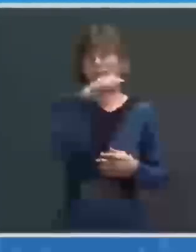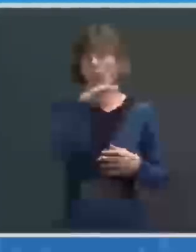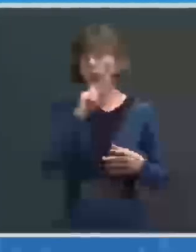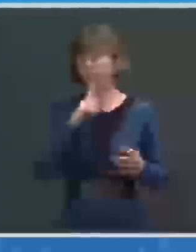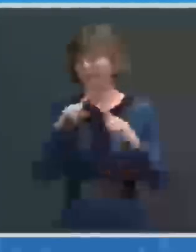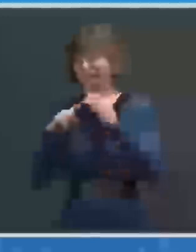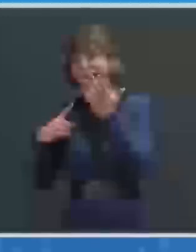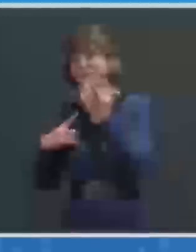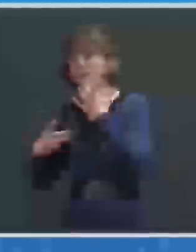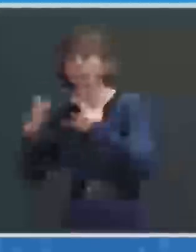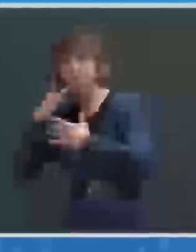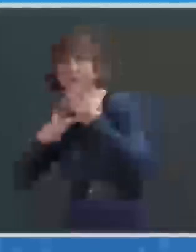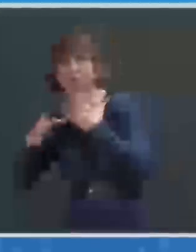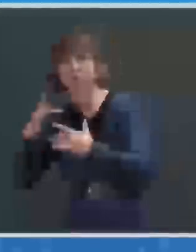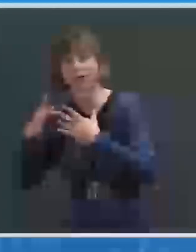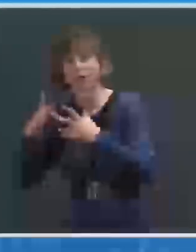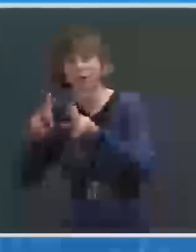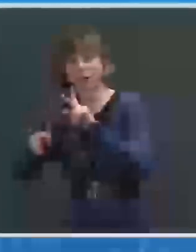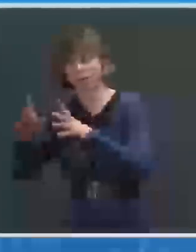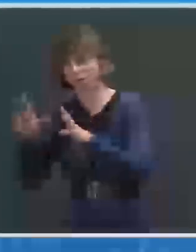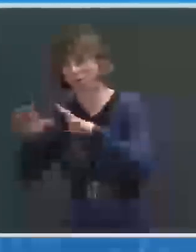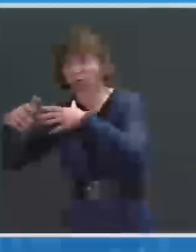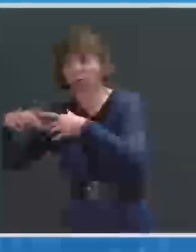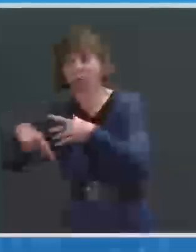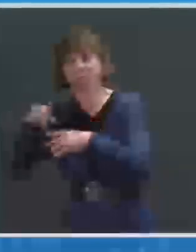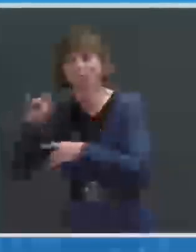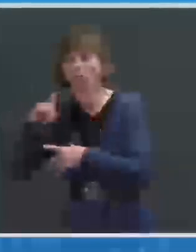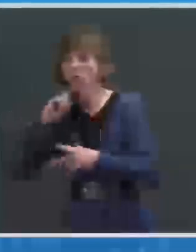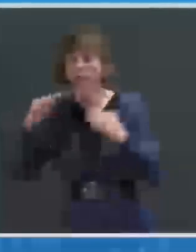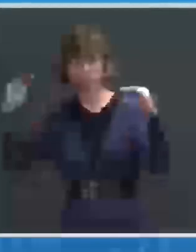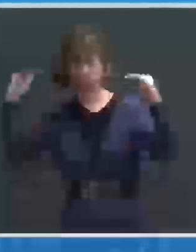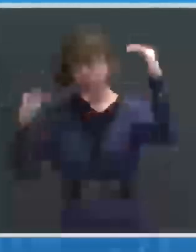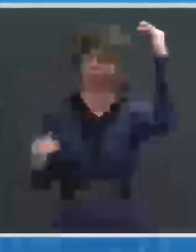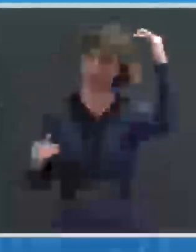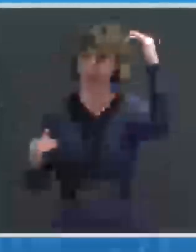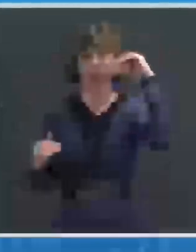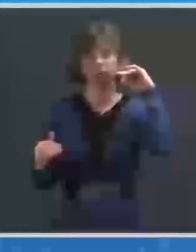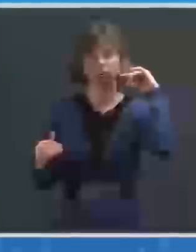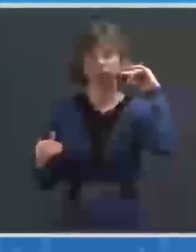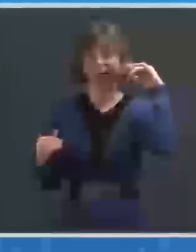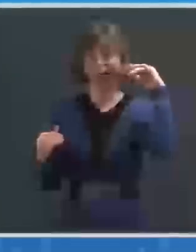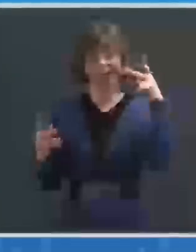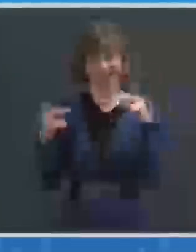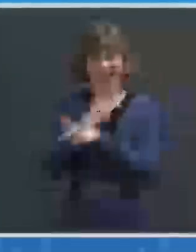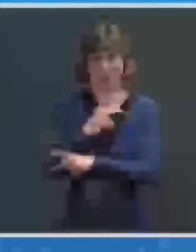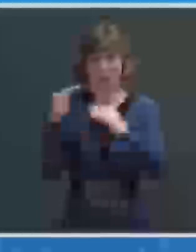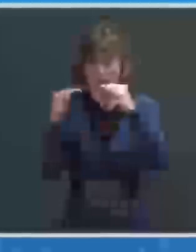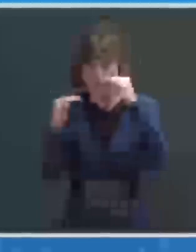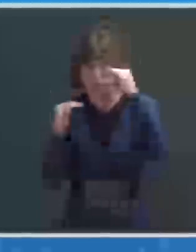how specifically are you grading yourself when it comes to equity, and what's that grade right now?